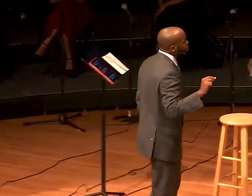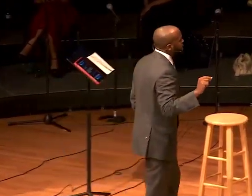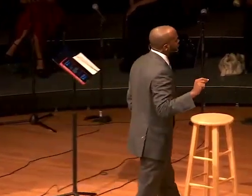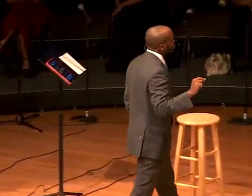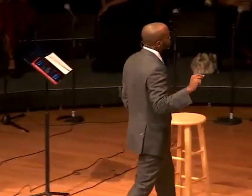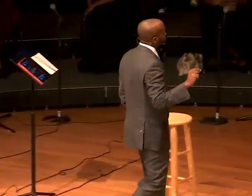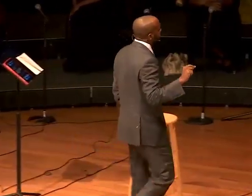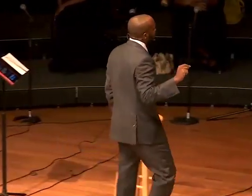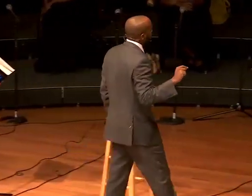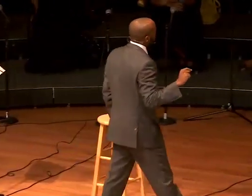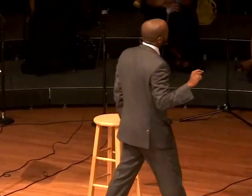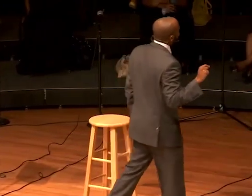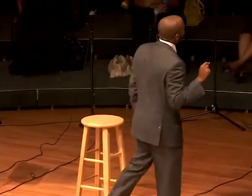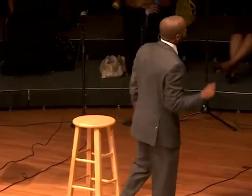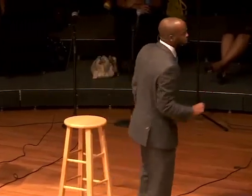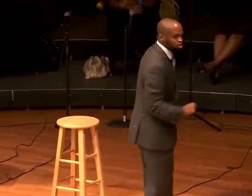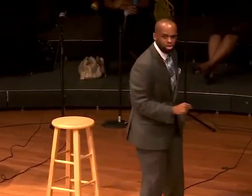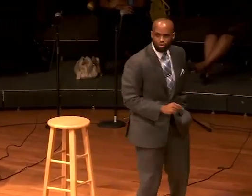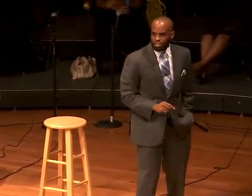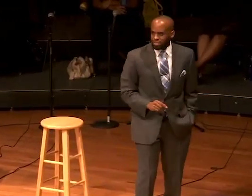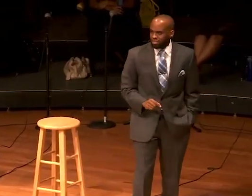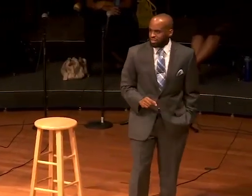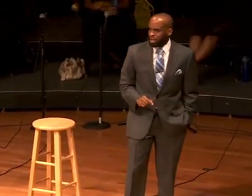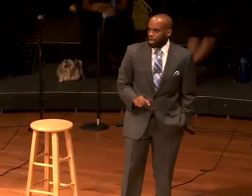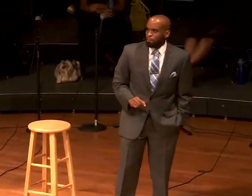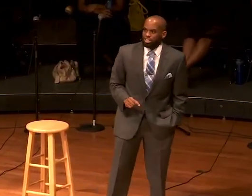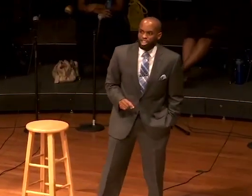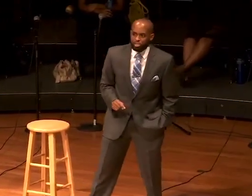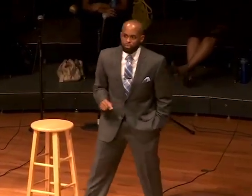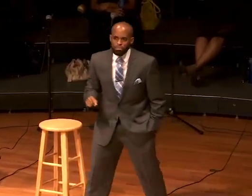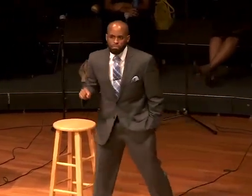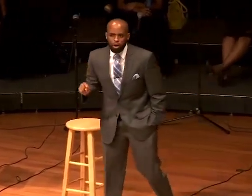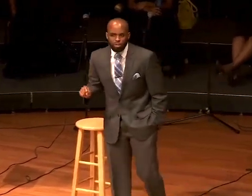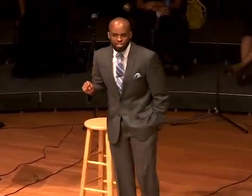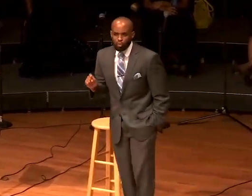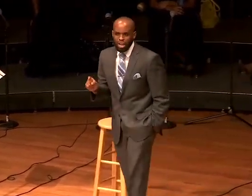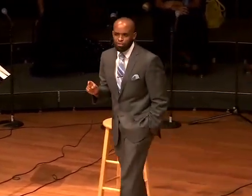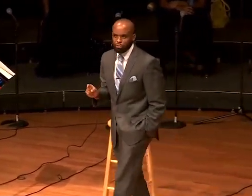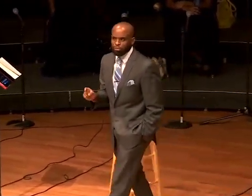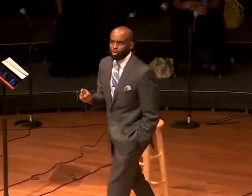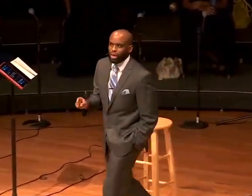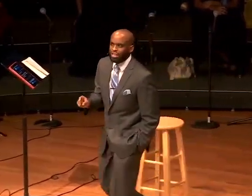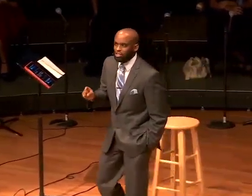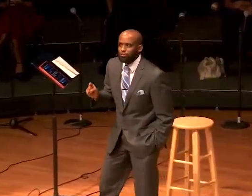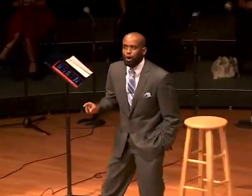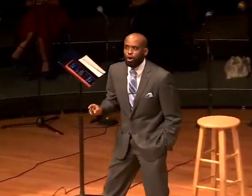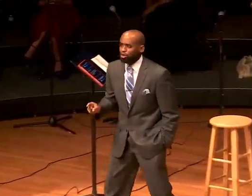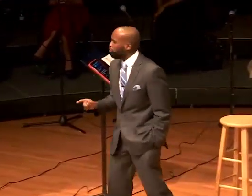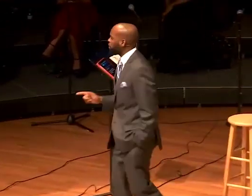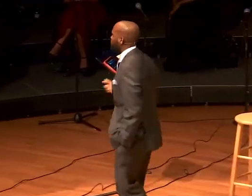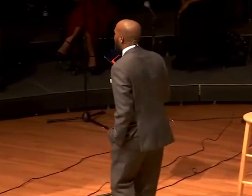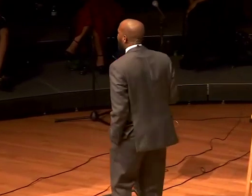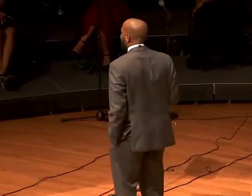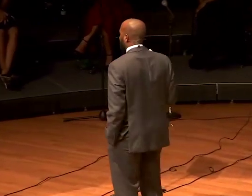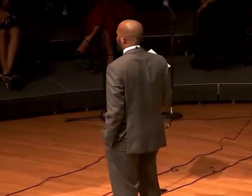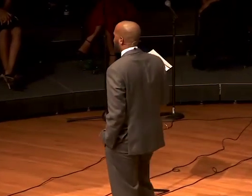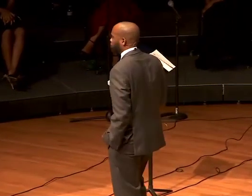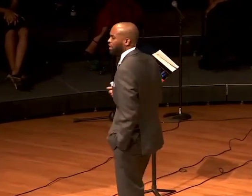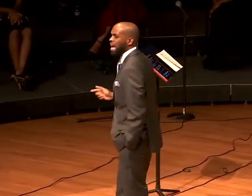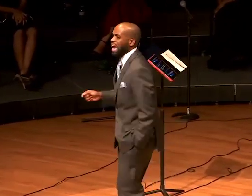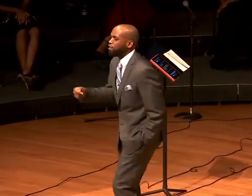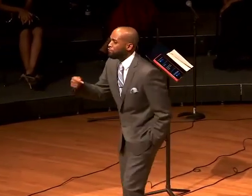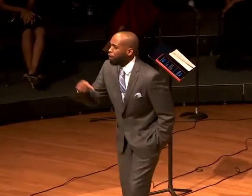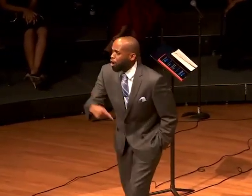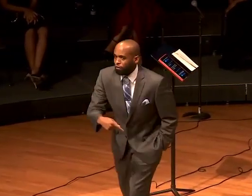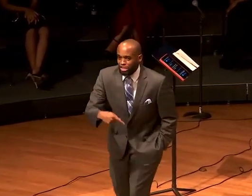What if it's possible to actually attend the service but just be moments away from the greatest fall you've ever had in